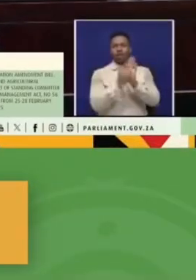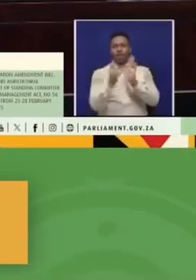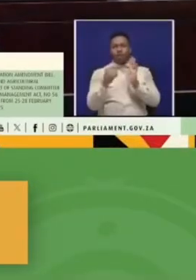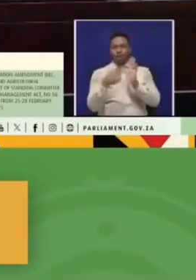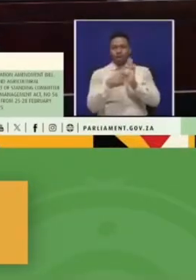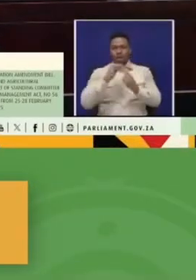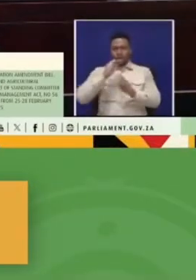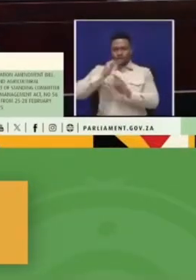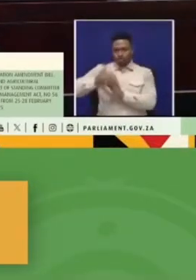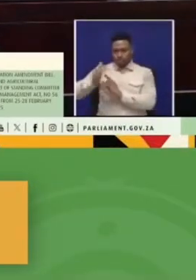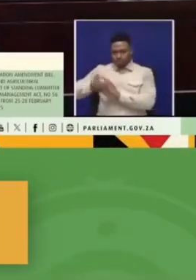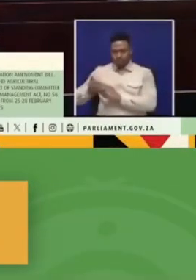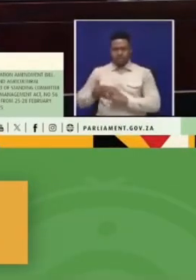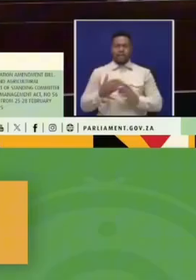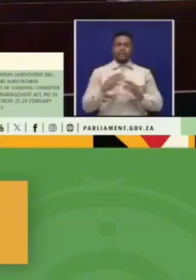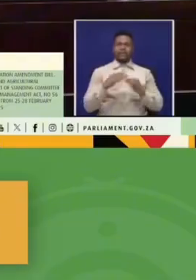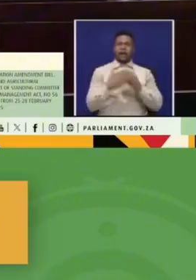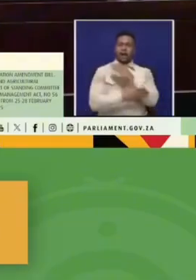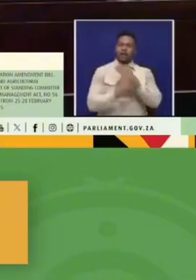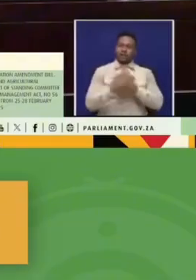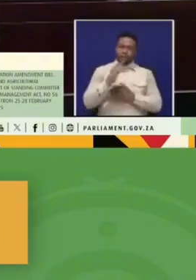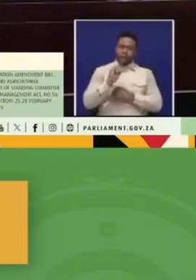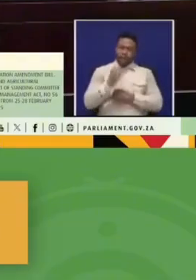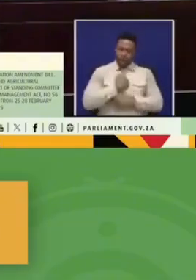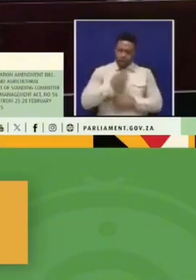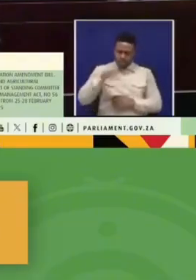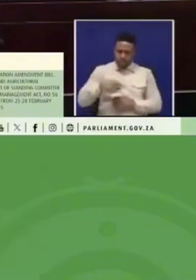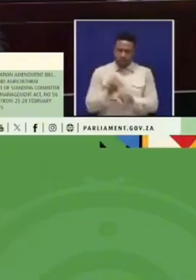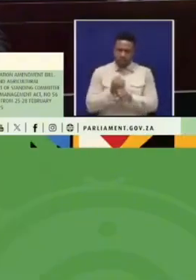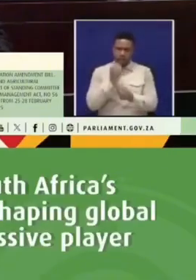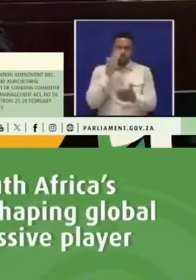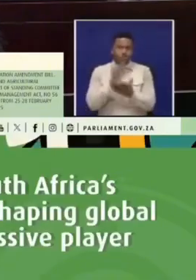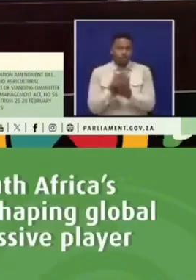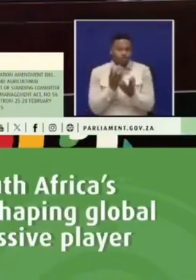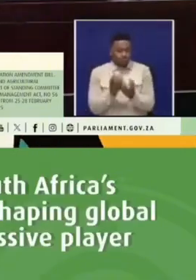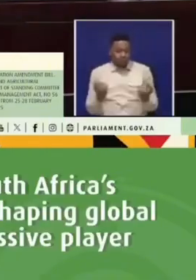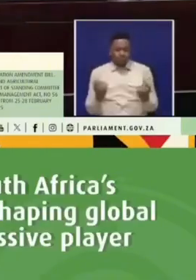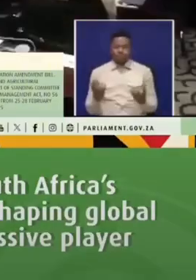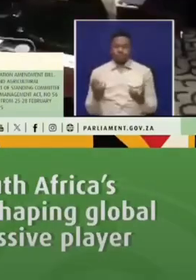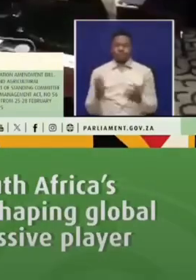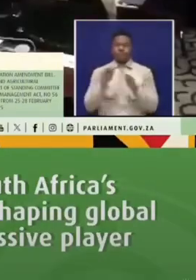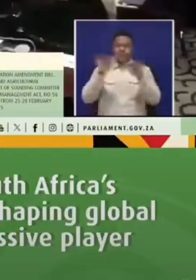protecting our sovereignty, and ensuring our resources benefit South Africans. I thank you.